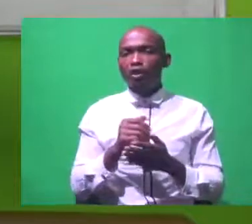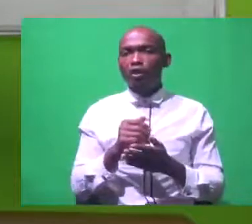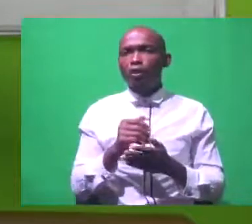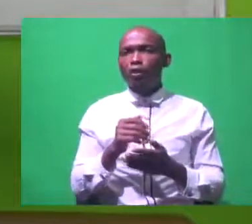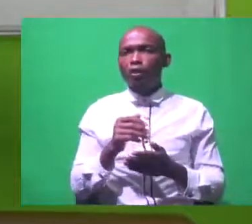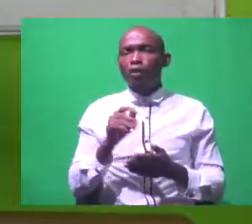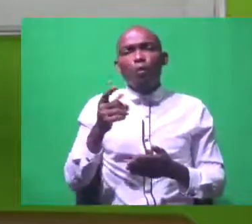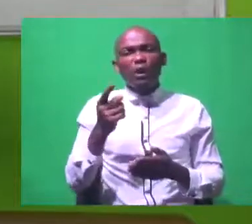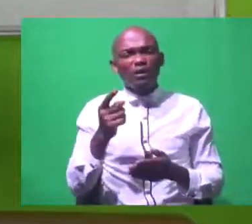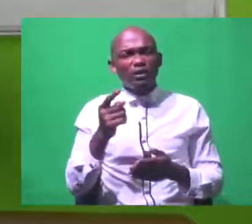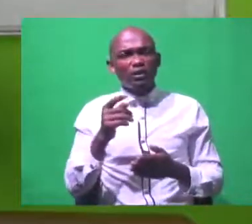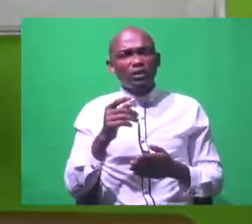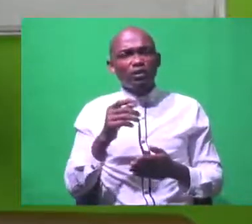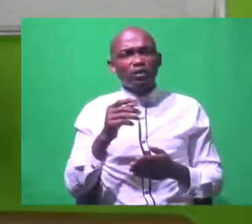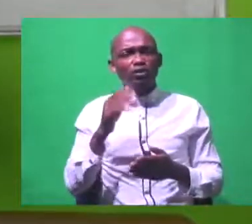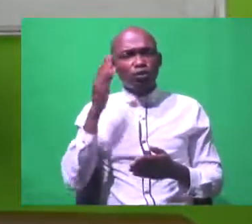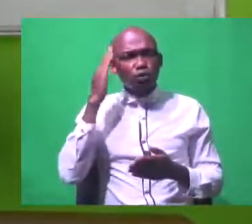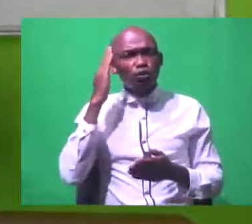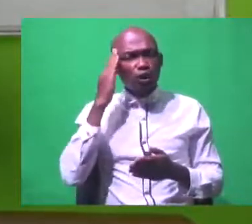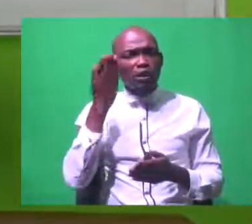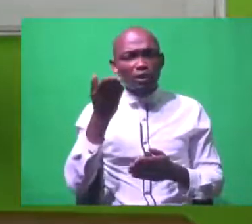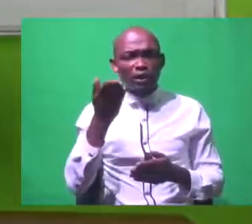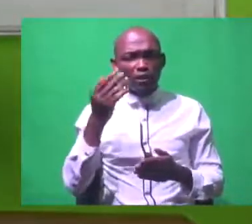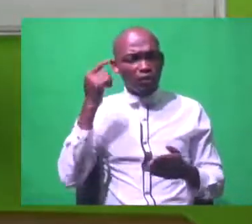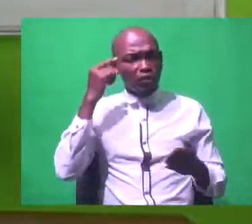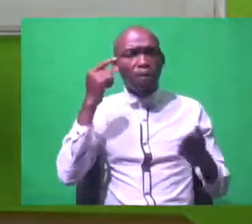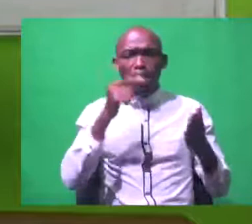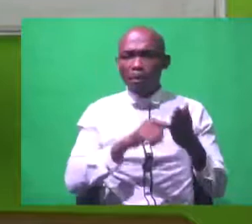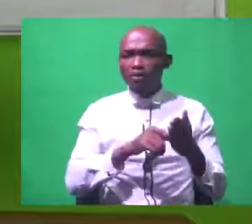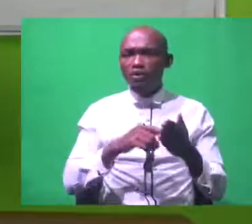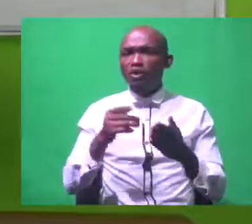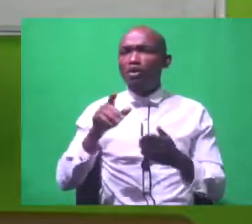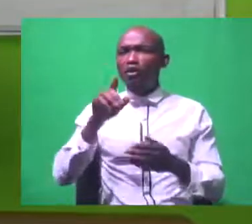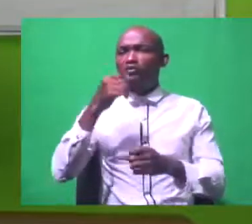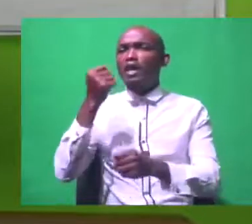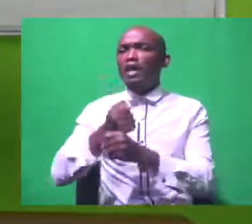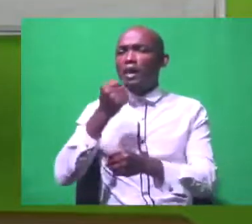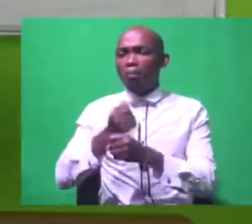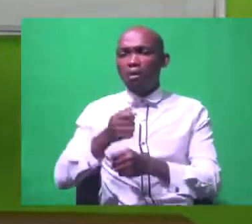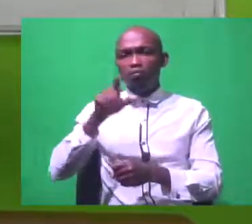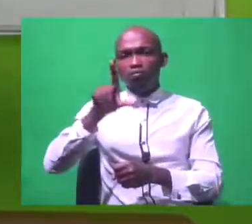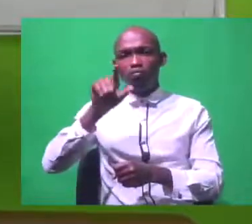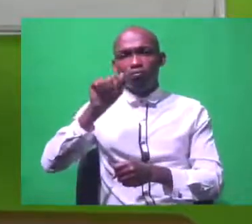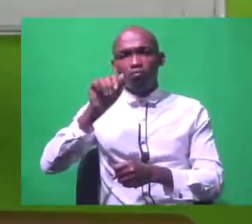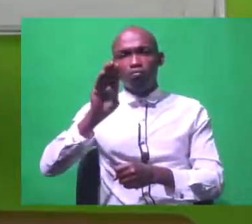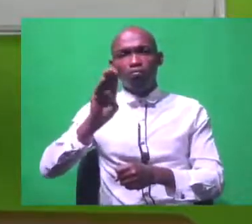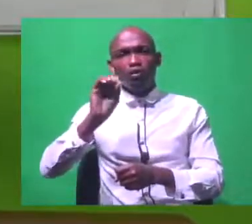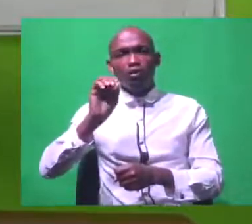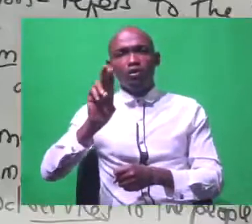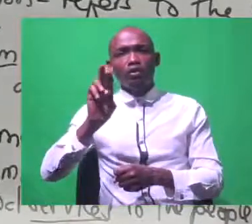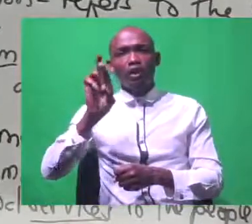you understand when we are talking about means of labor? Okay. Means of